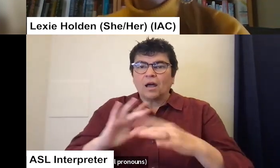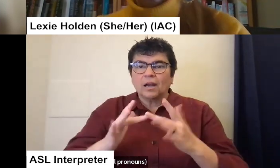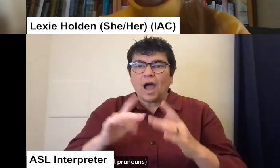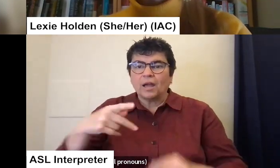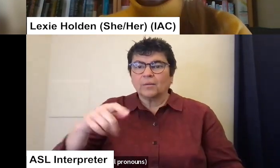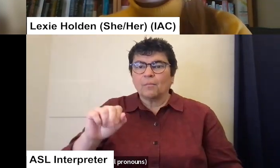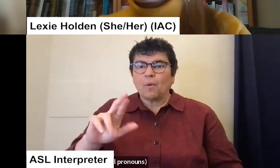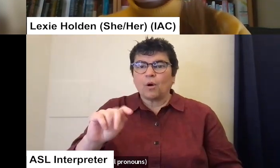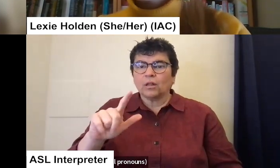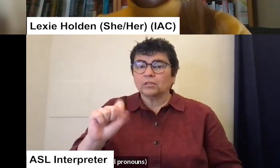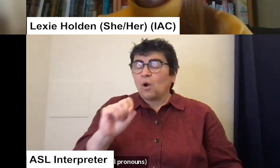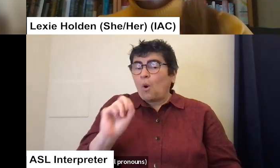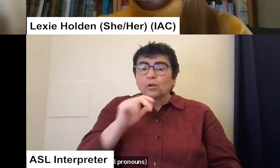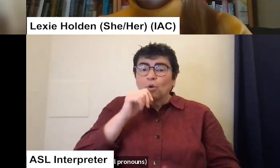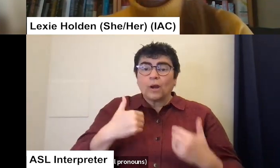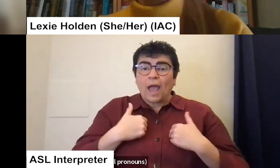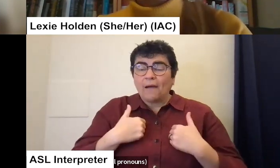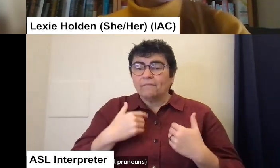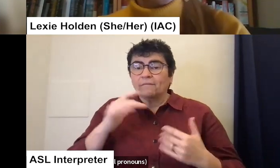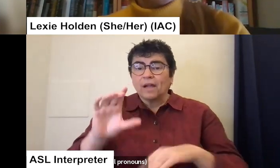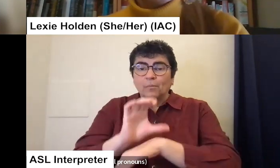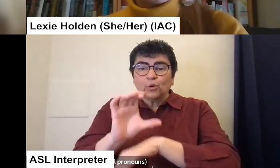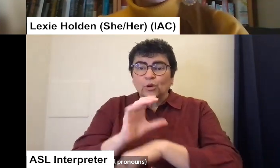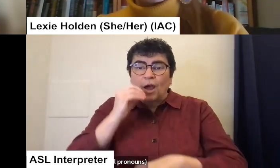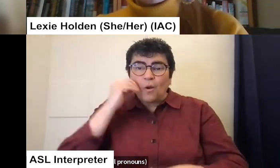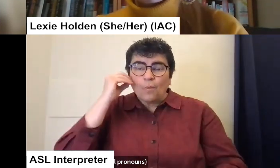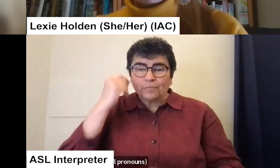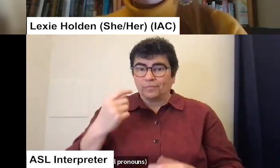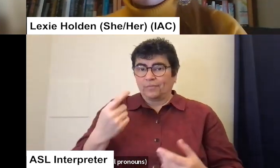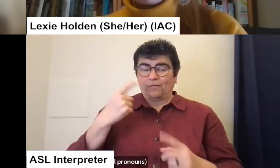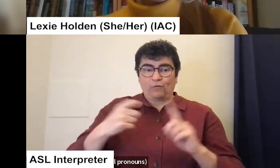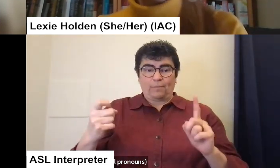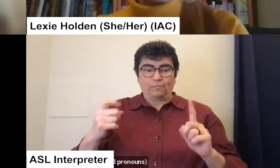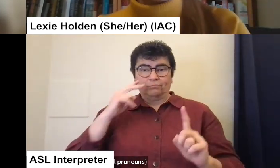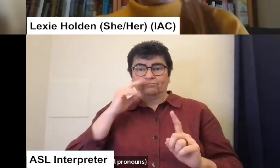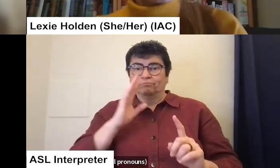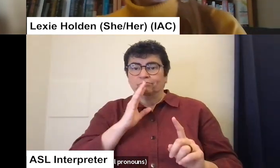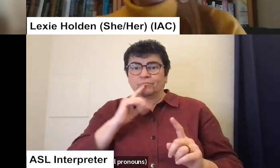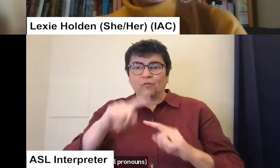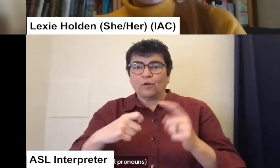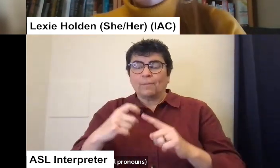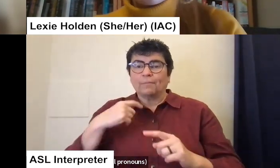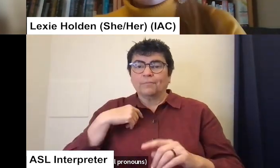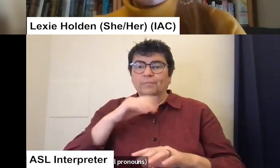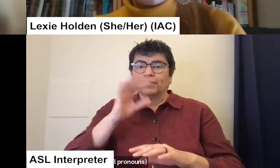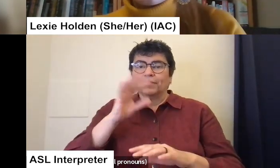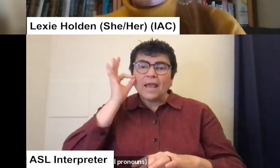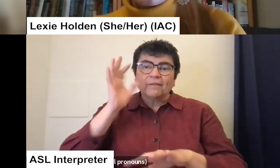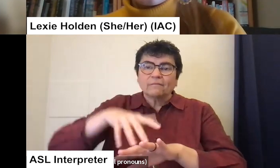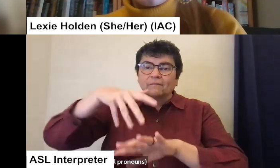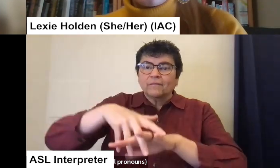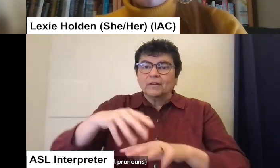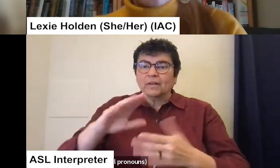home. I mean, there are, speaking, from the perspective of, Native American communities, we have